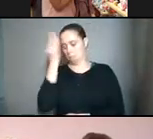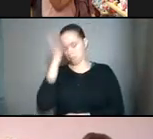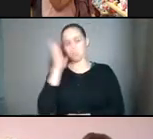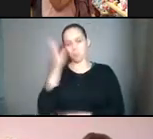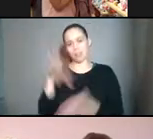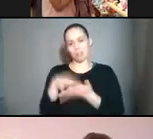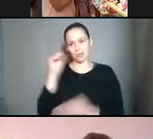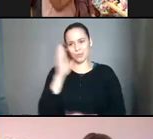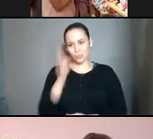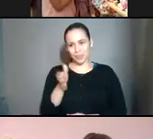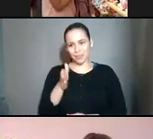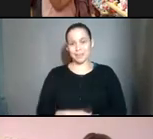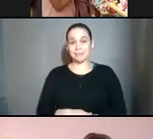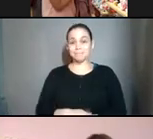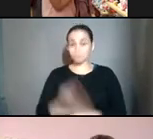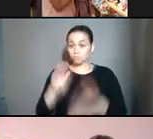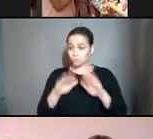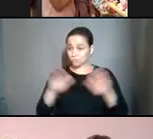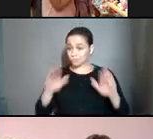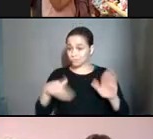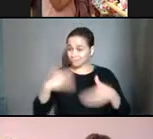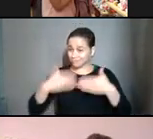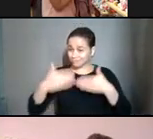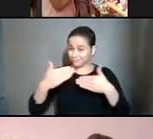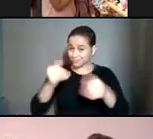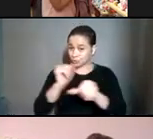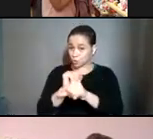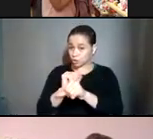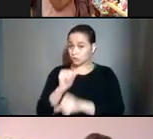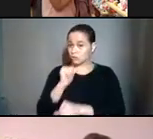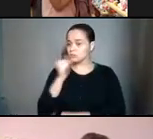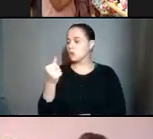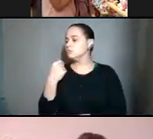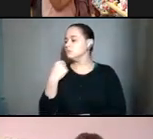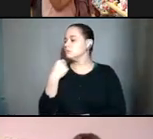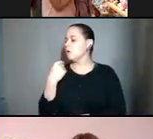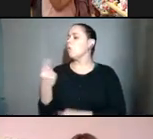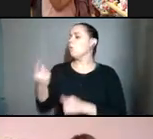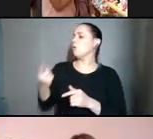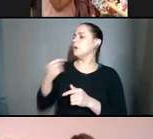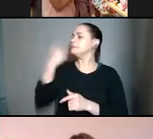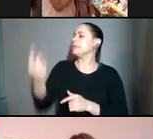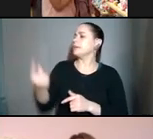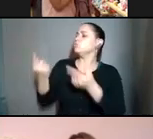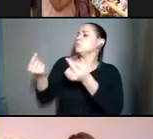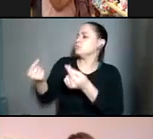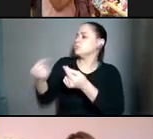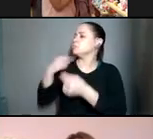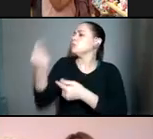As your child works, instead of telling them how to do something, consider saying things